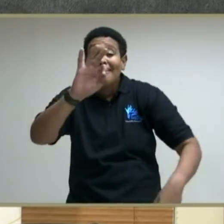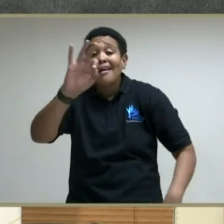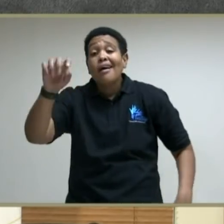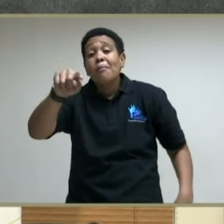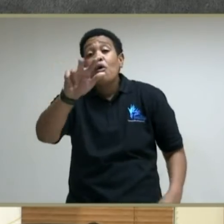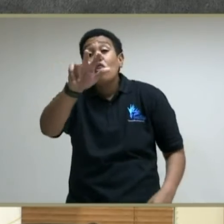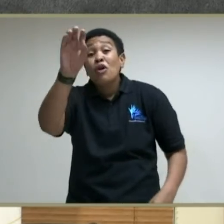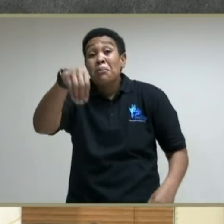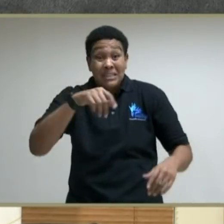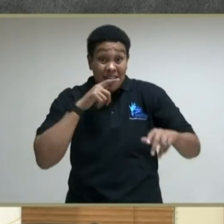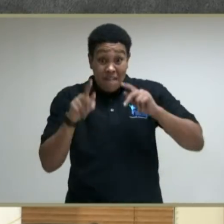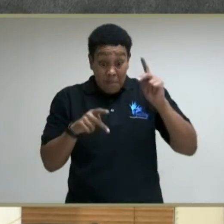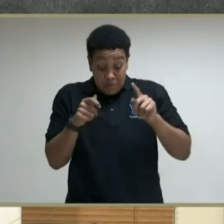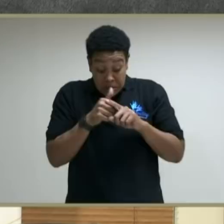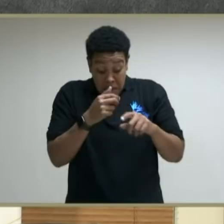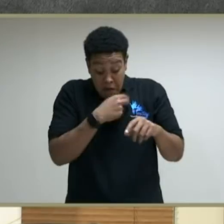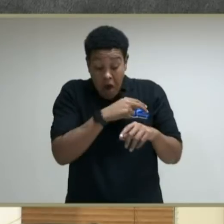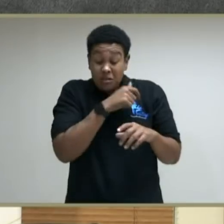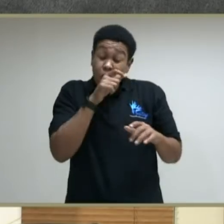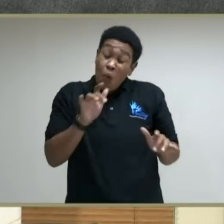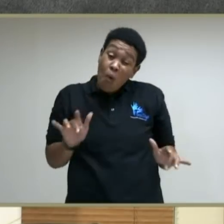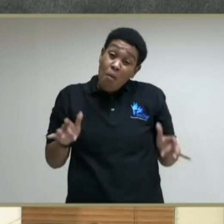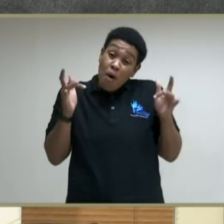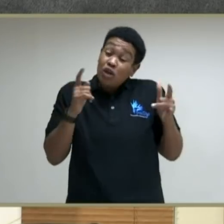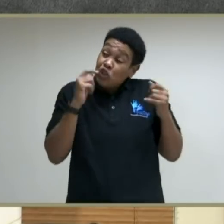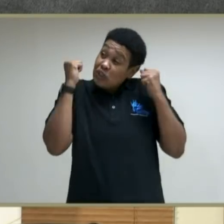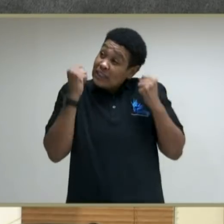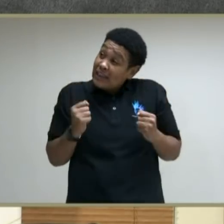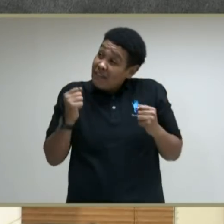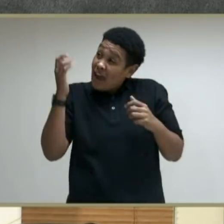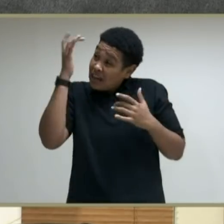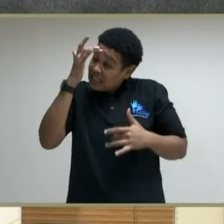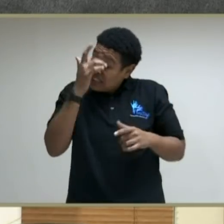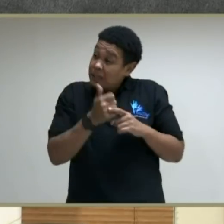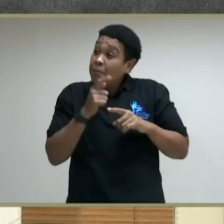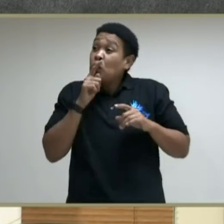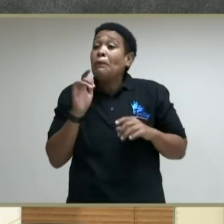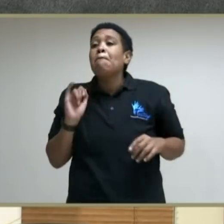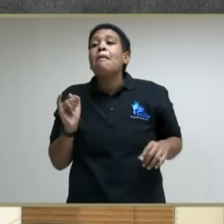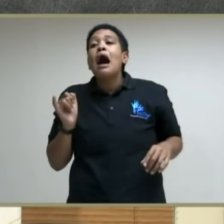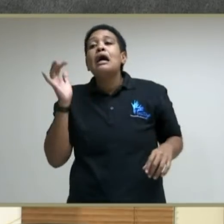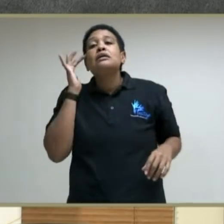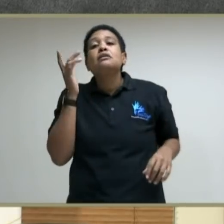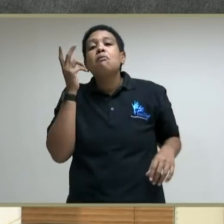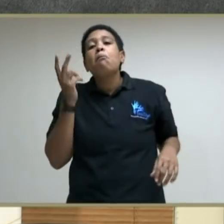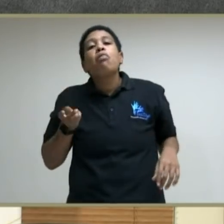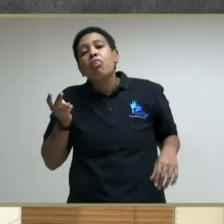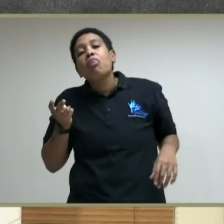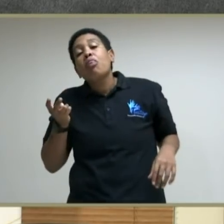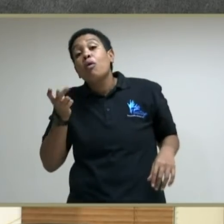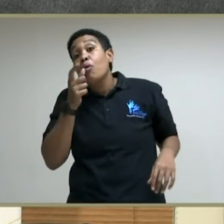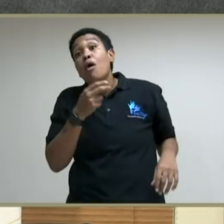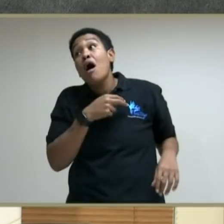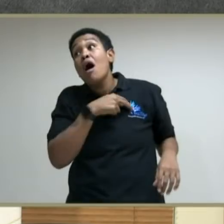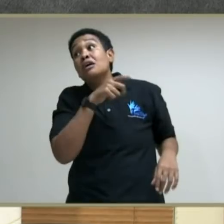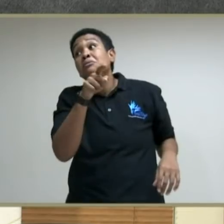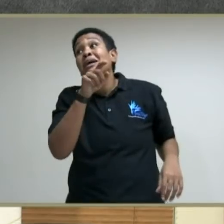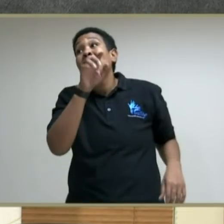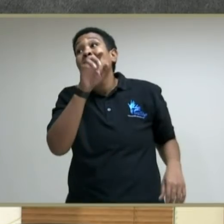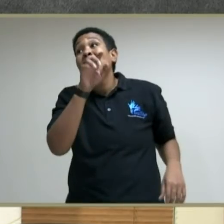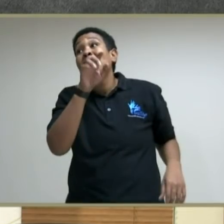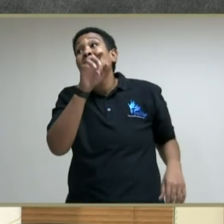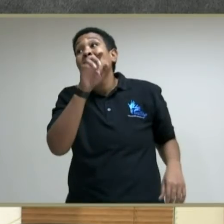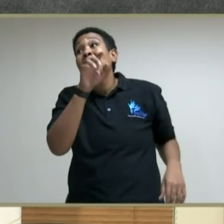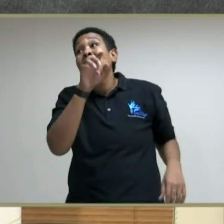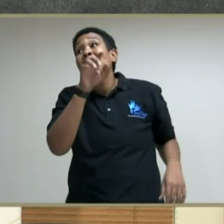99.3% of persons that are moderately, severely ill, and critically ill right now that are in hospital are